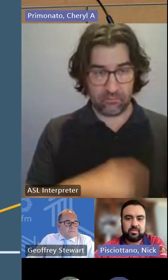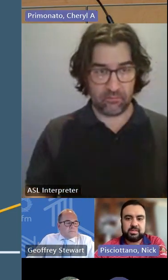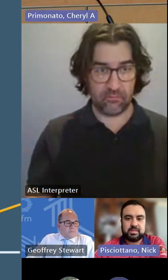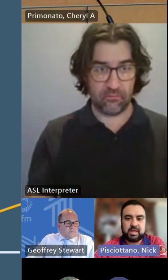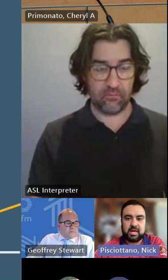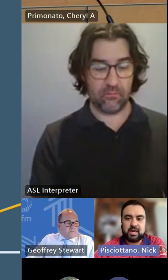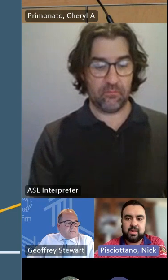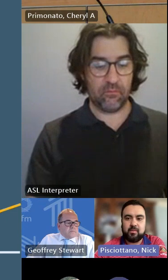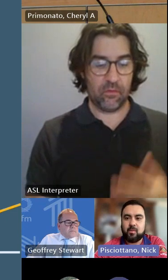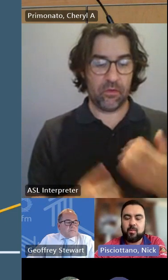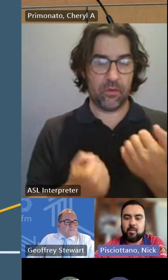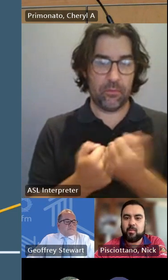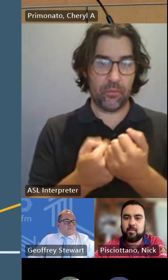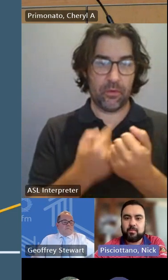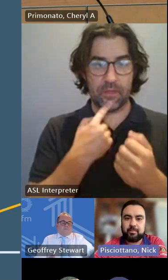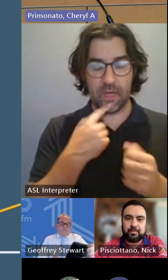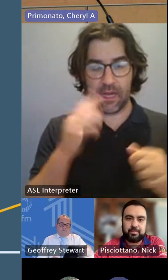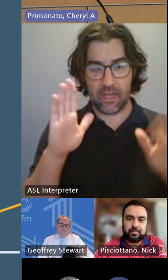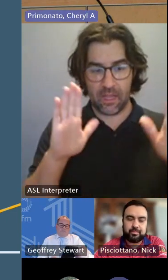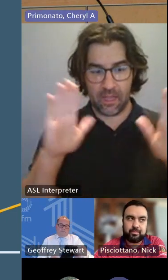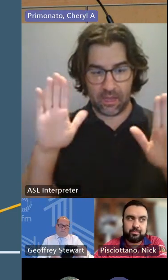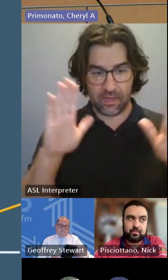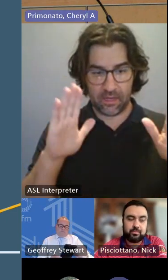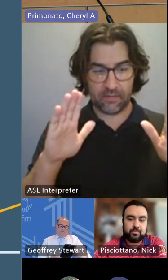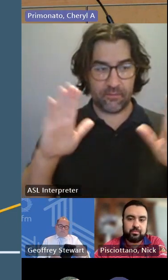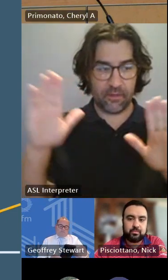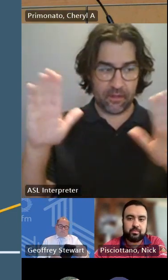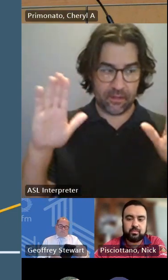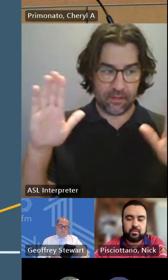All in favor, please say aye. Aye.